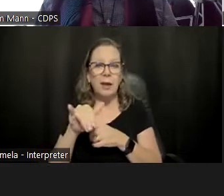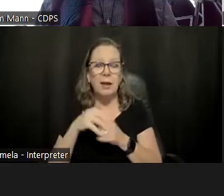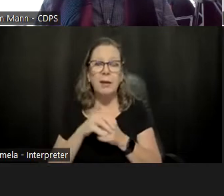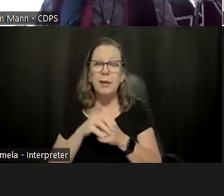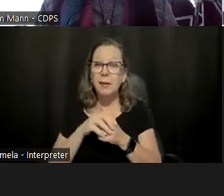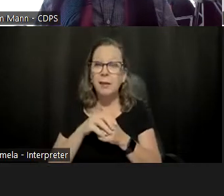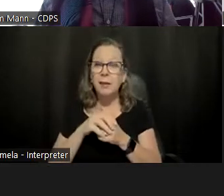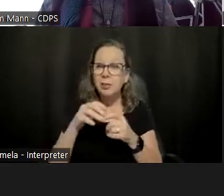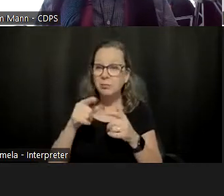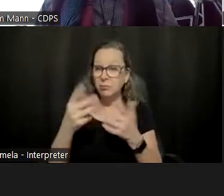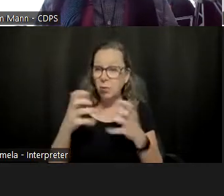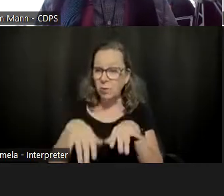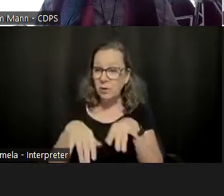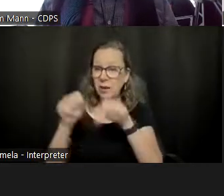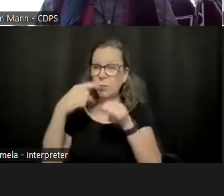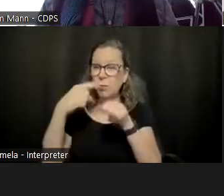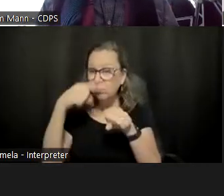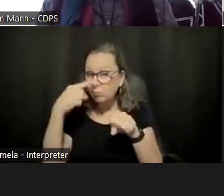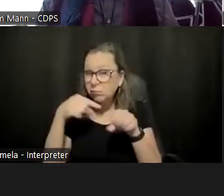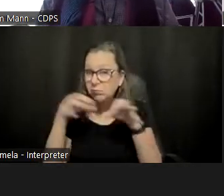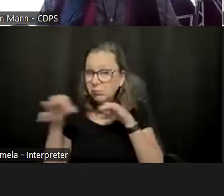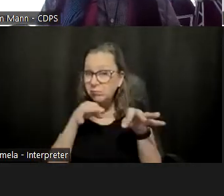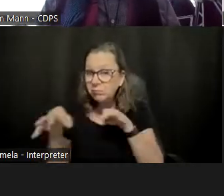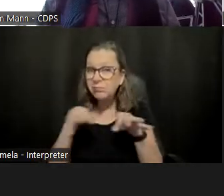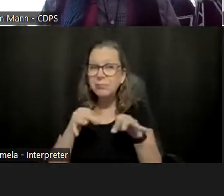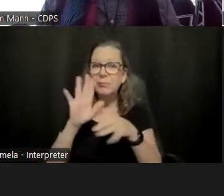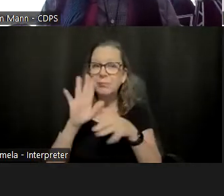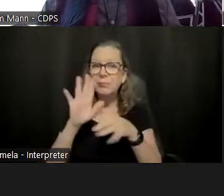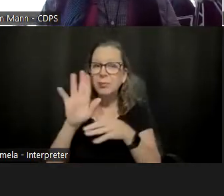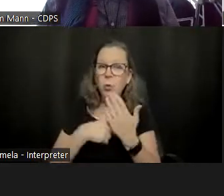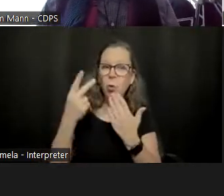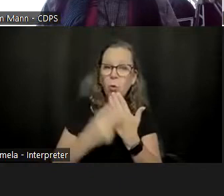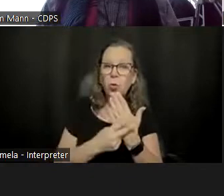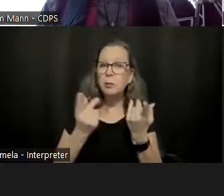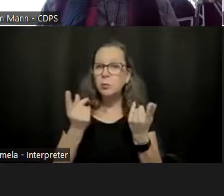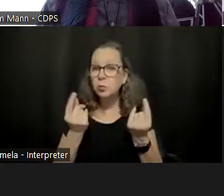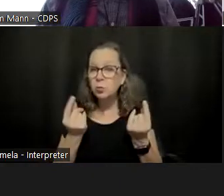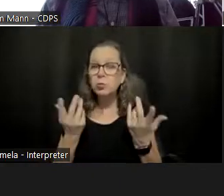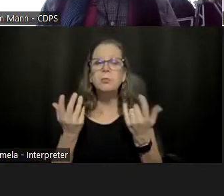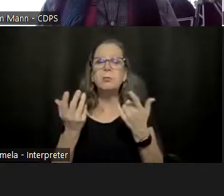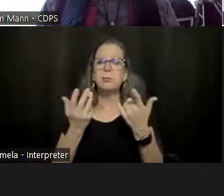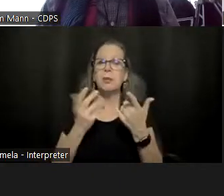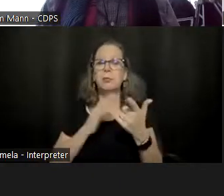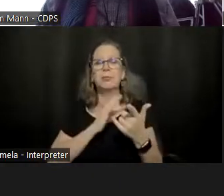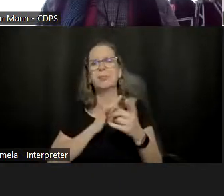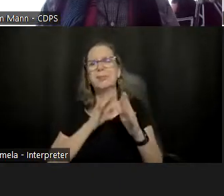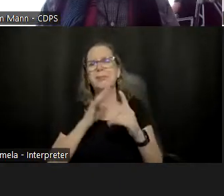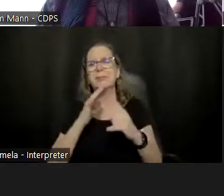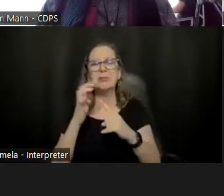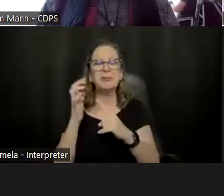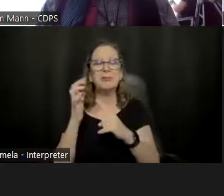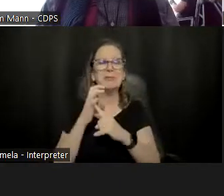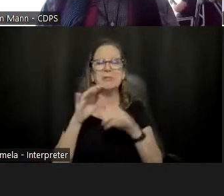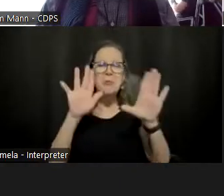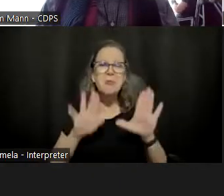Yale, if you don't mind, do you want to take over and tell us about your program and what you're doing and what a great partner you are? I